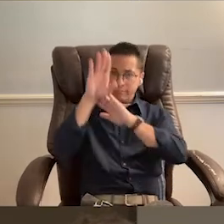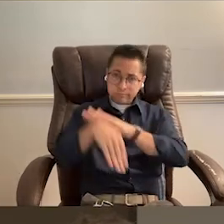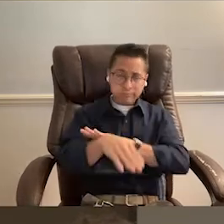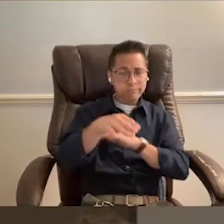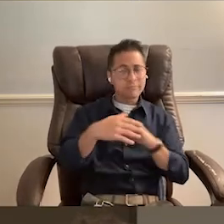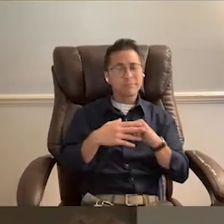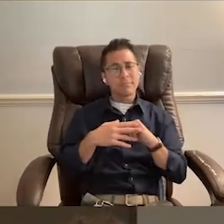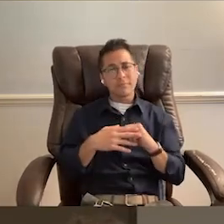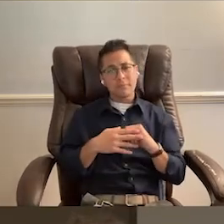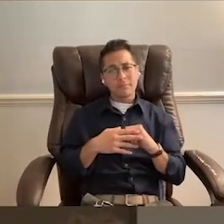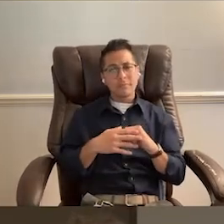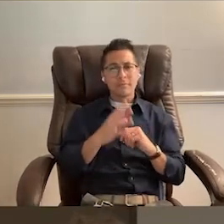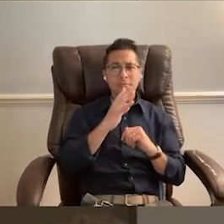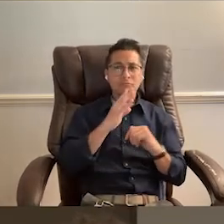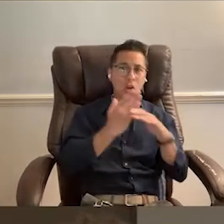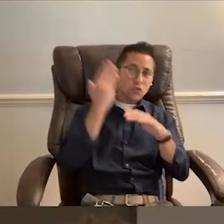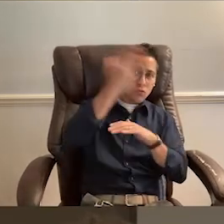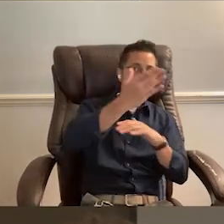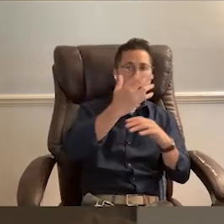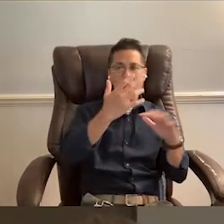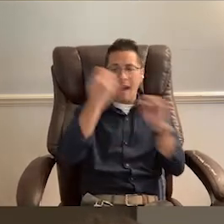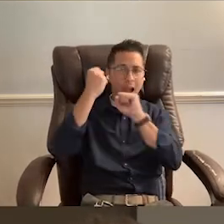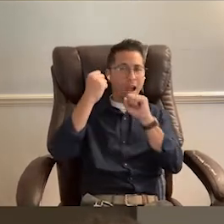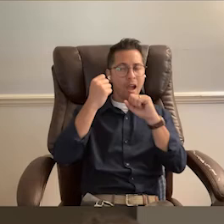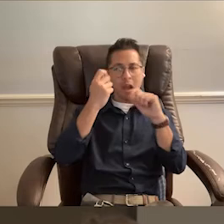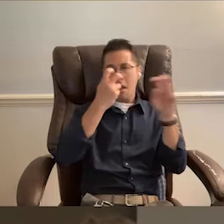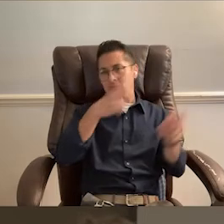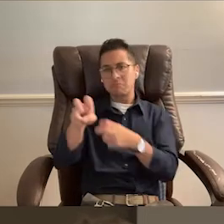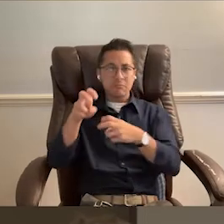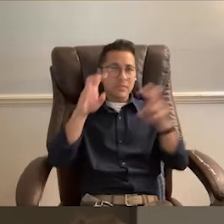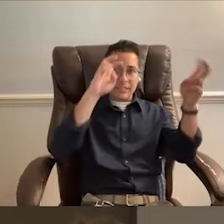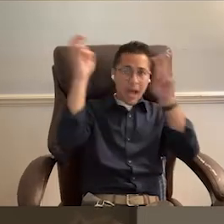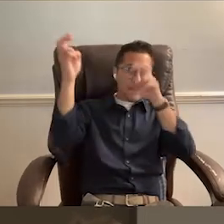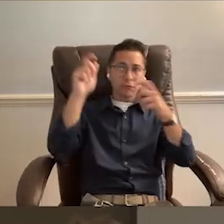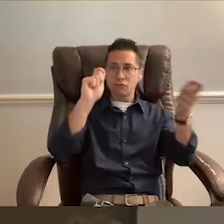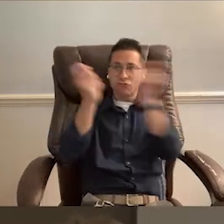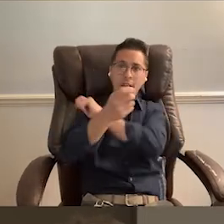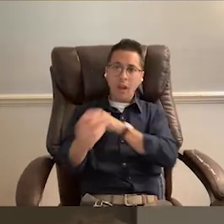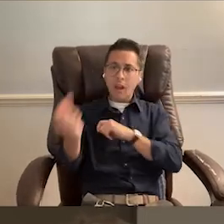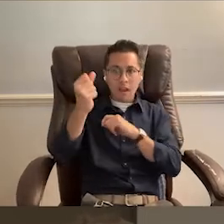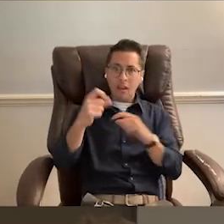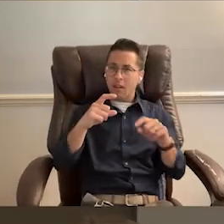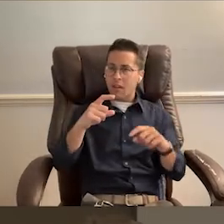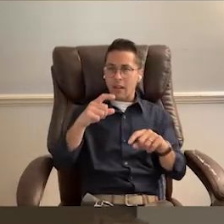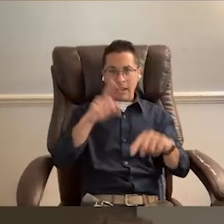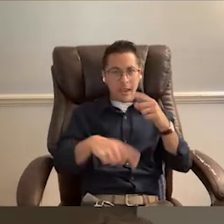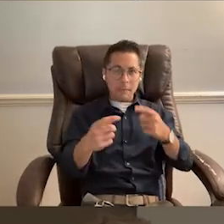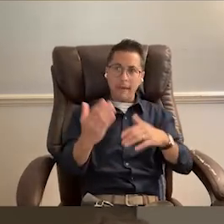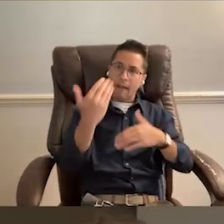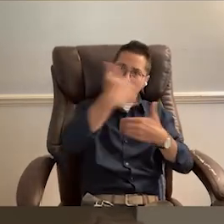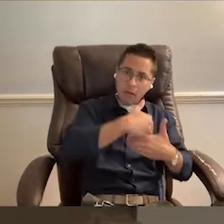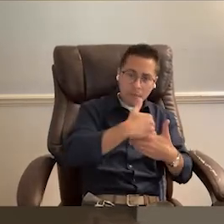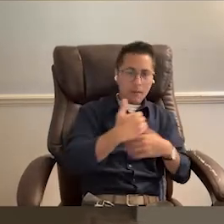Great increase in energy levels, sleeps little without being tired, increase in talking, talks too much, too fast,